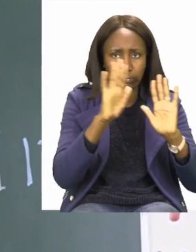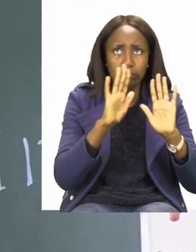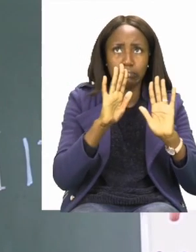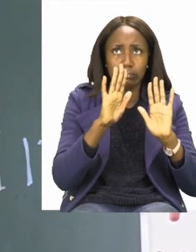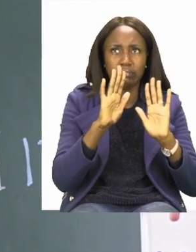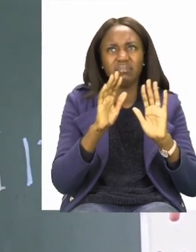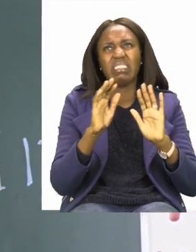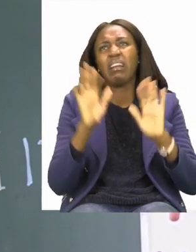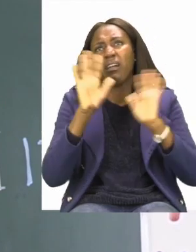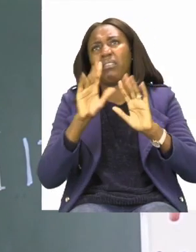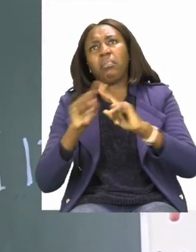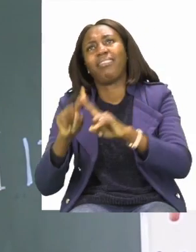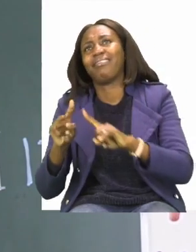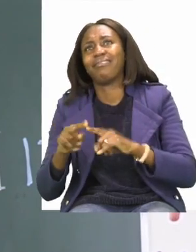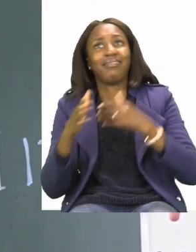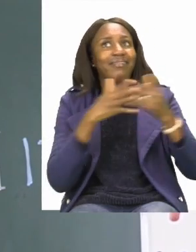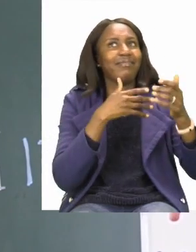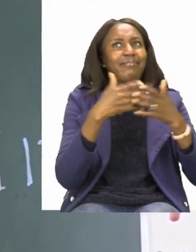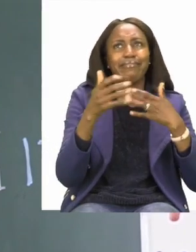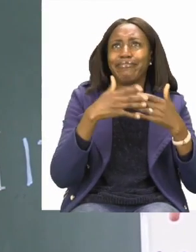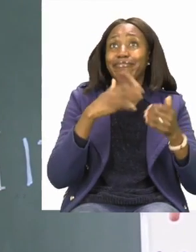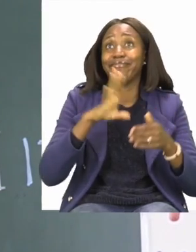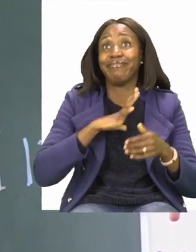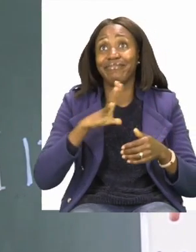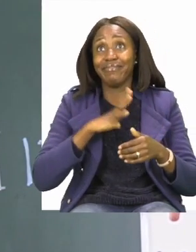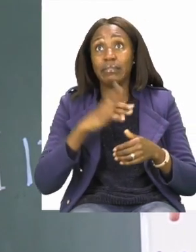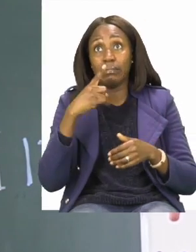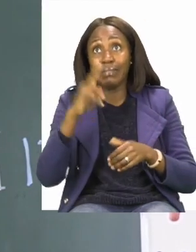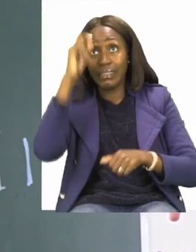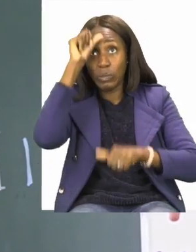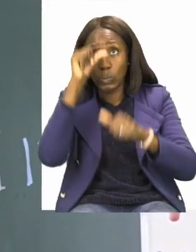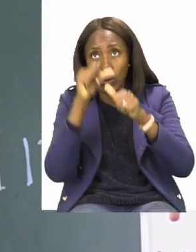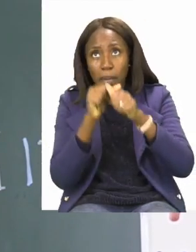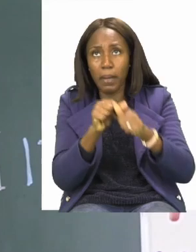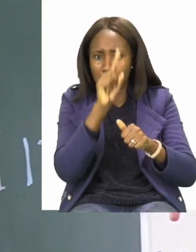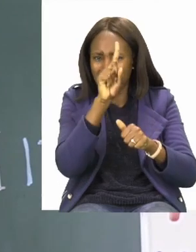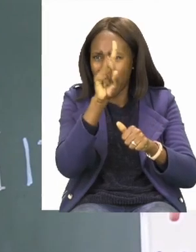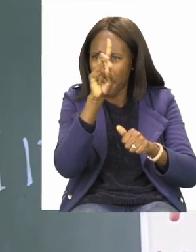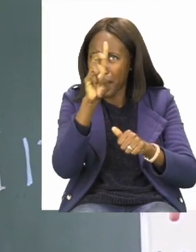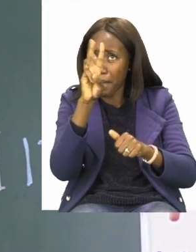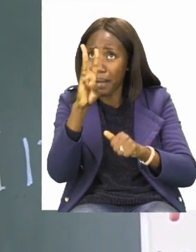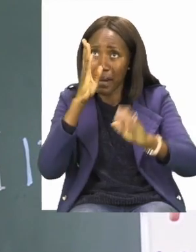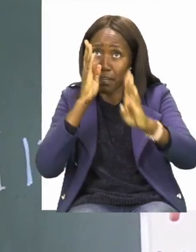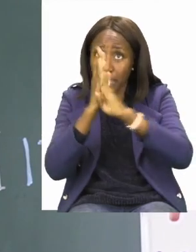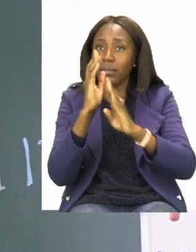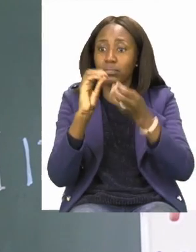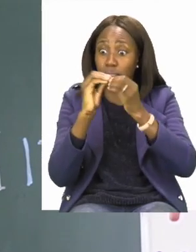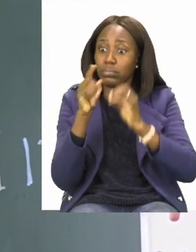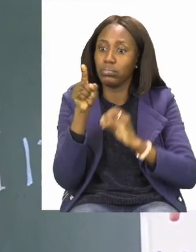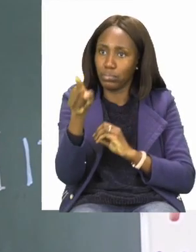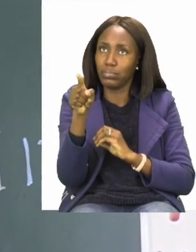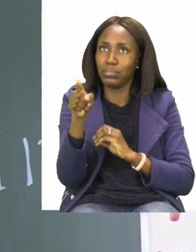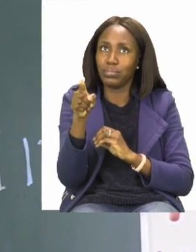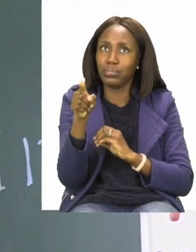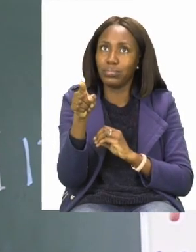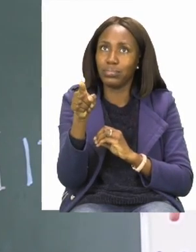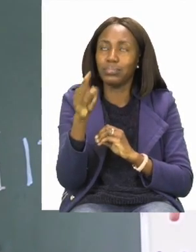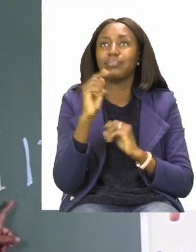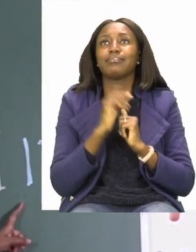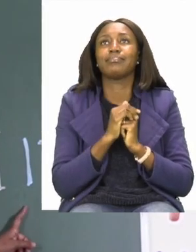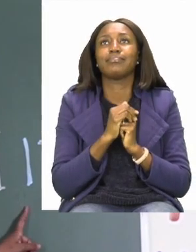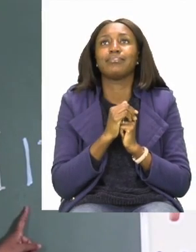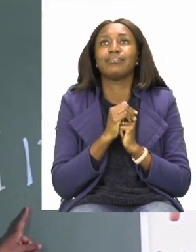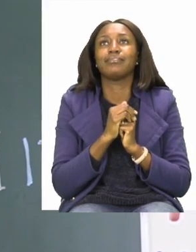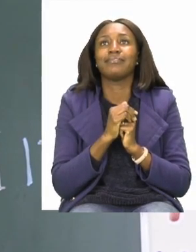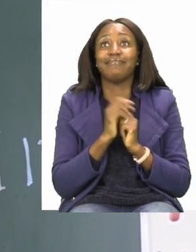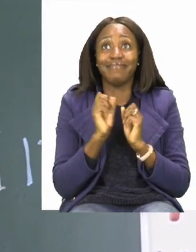different colors. Just make sure that when you're coloring that they do add up to the color. Not the color, but